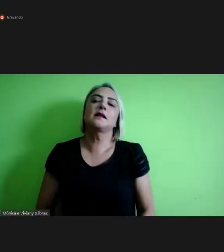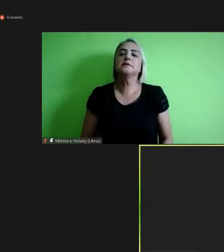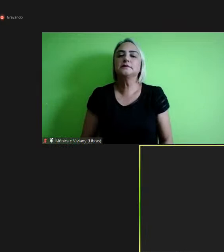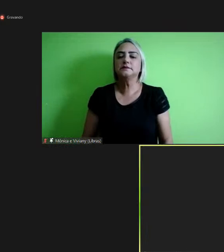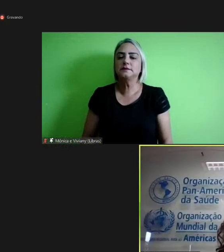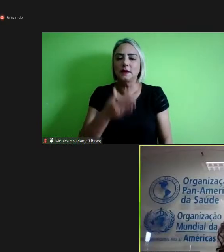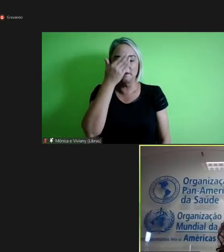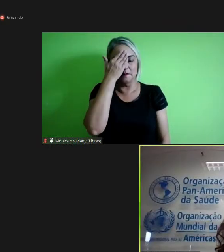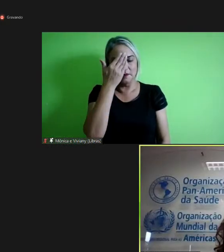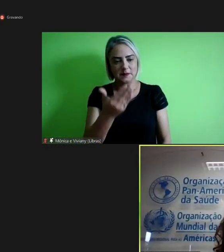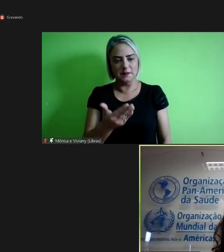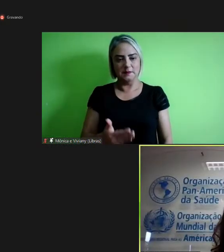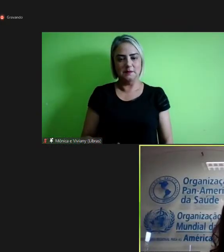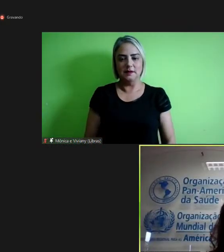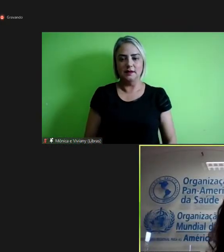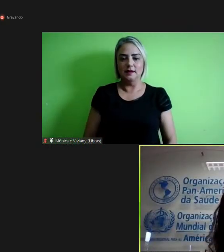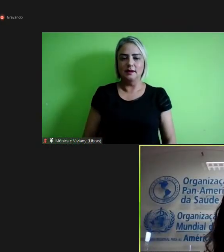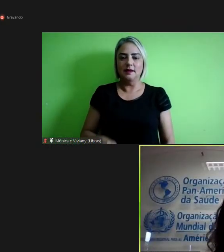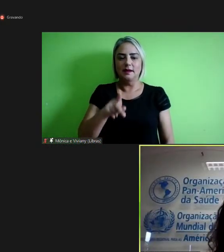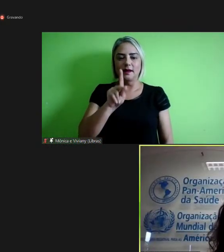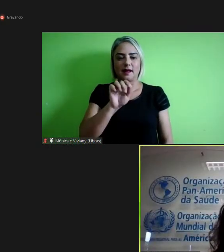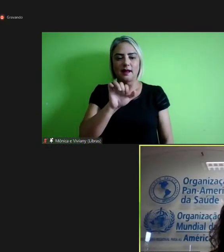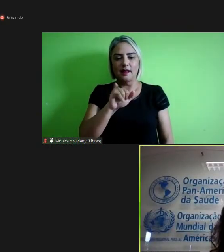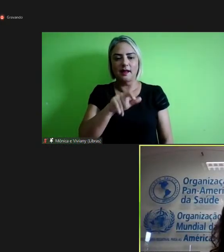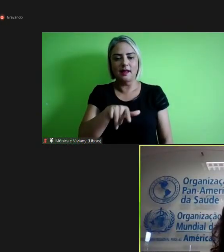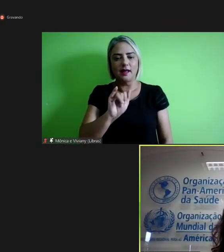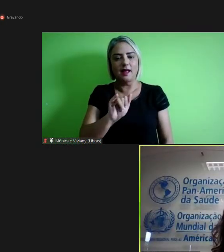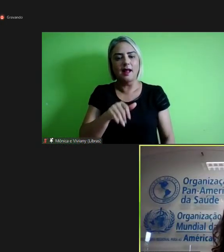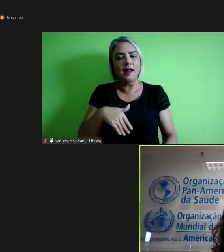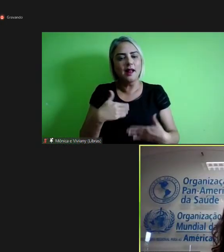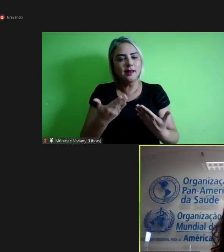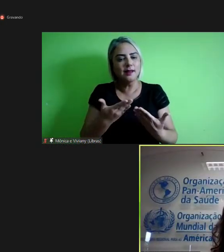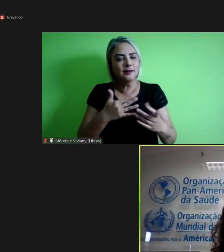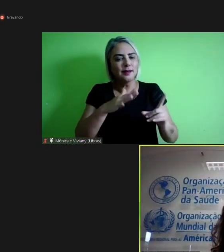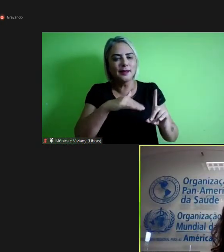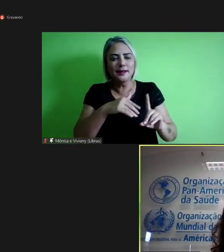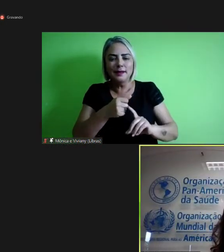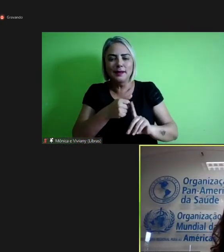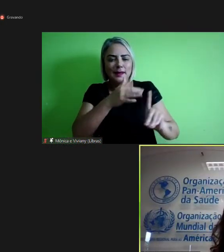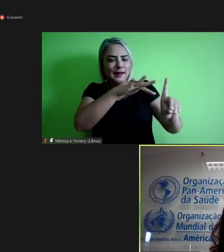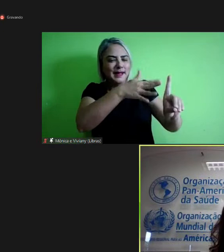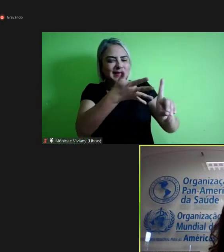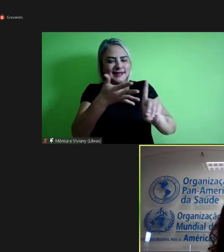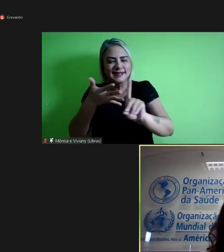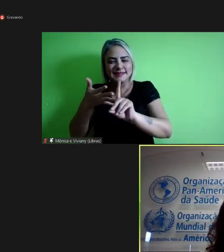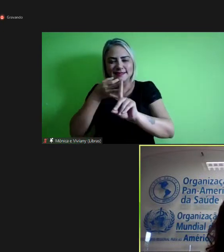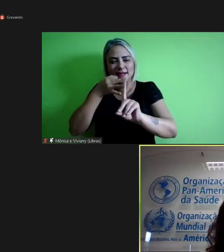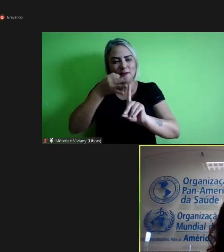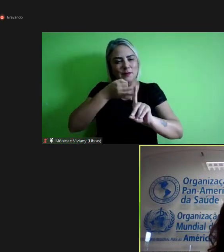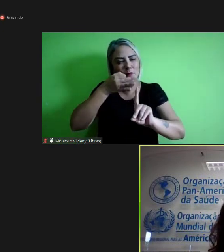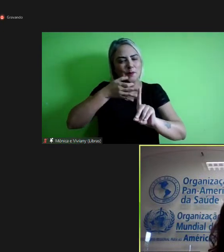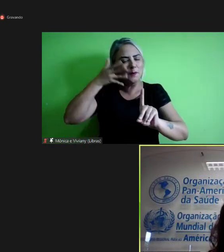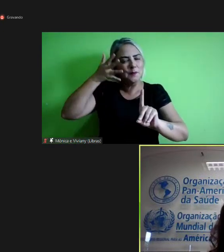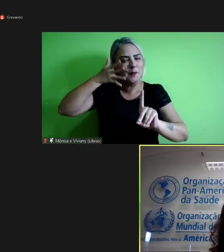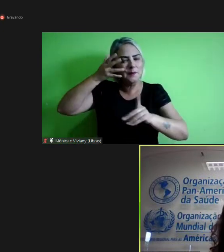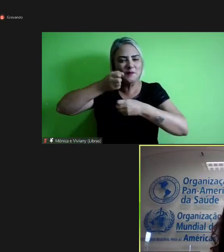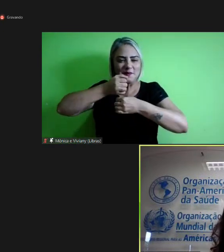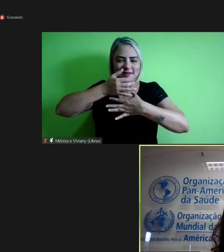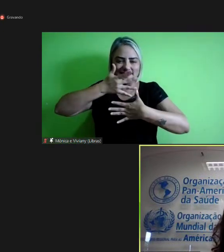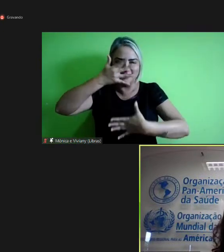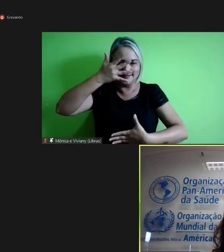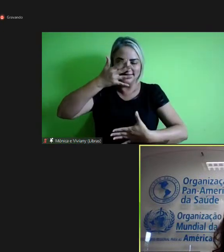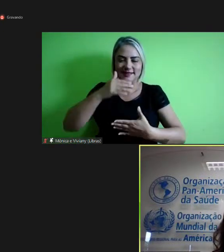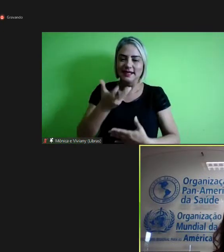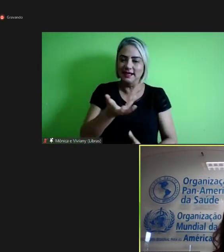Muito obrigada, senhora Thank you Kelly. very much, Ms. Kelly. Once again, a lot of compliments and on